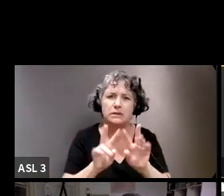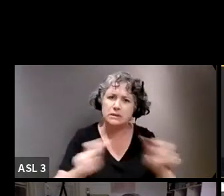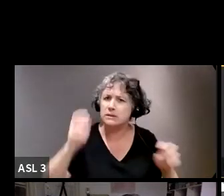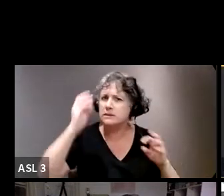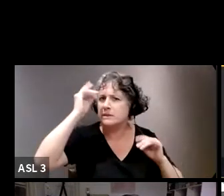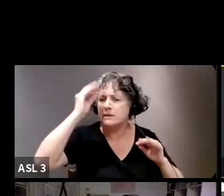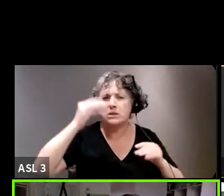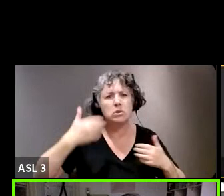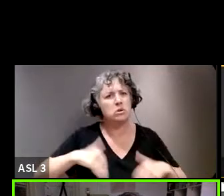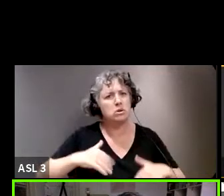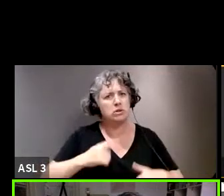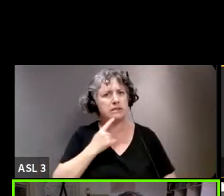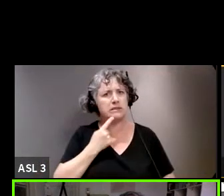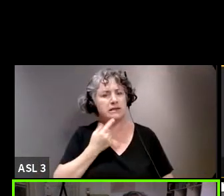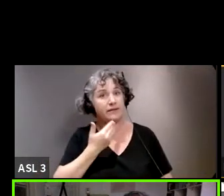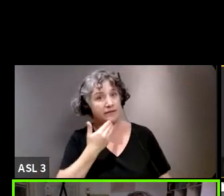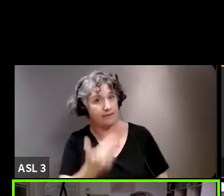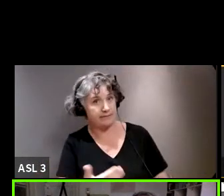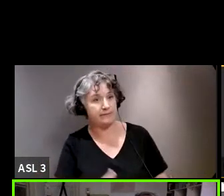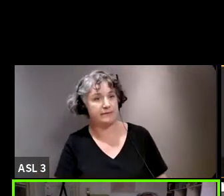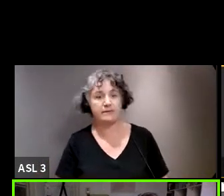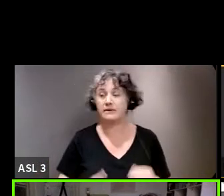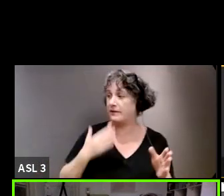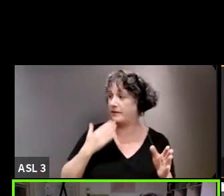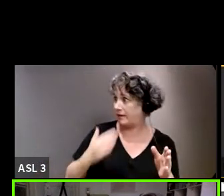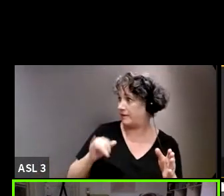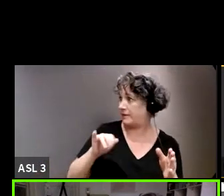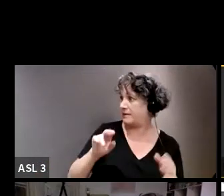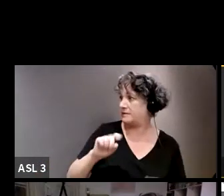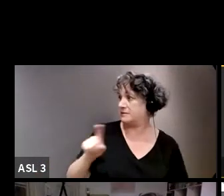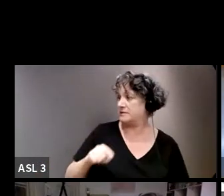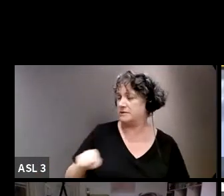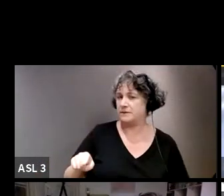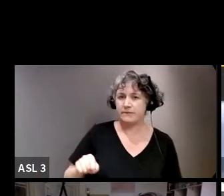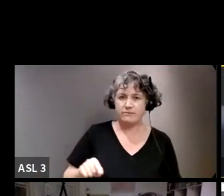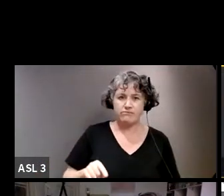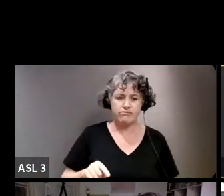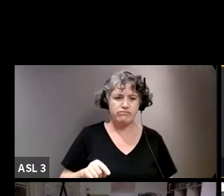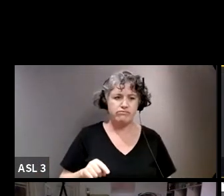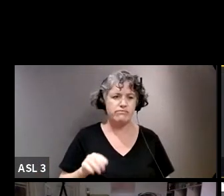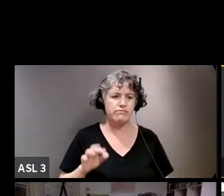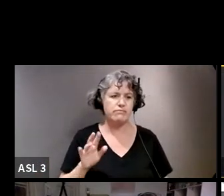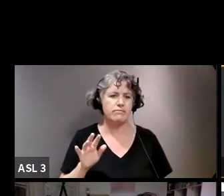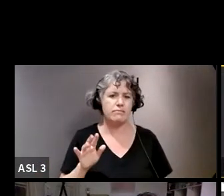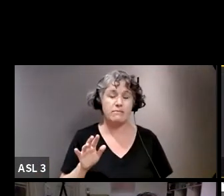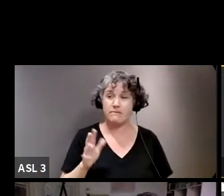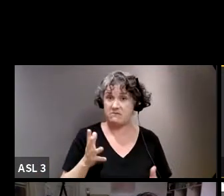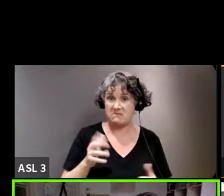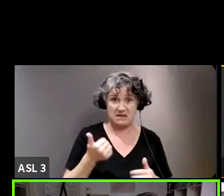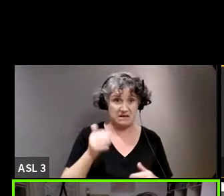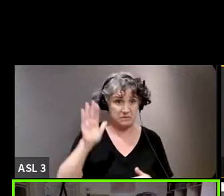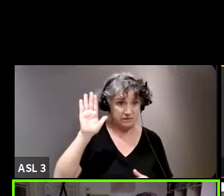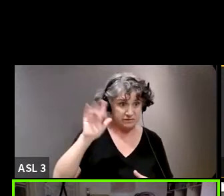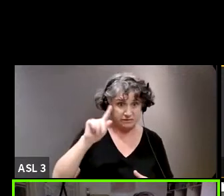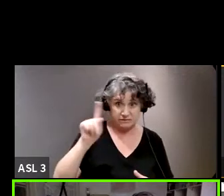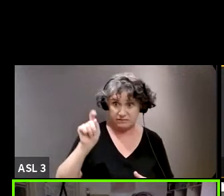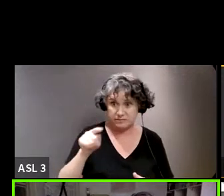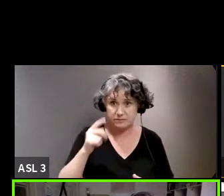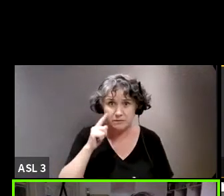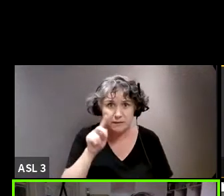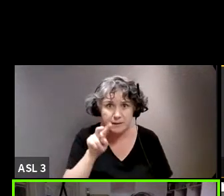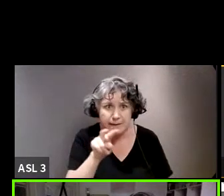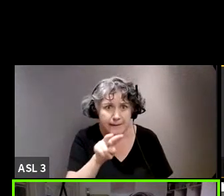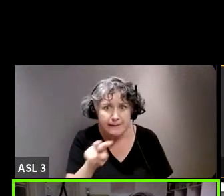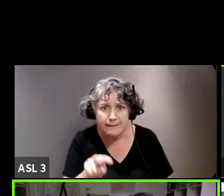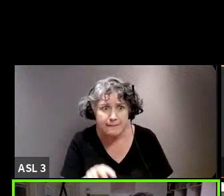you thank you very much announced i'm looking to see if there are any questions for you